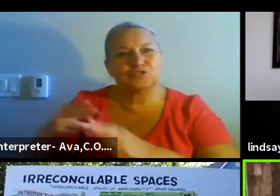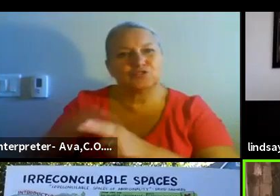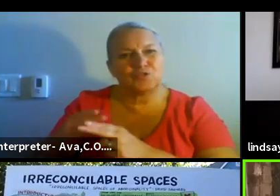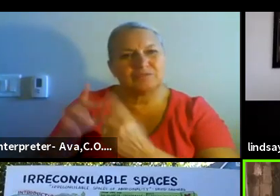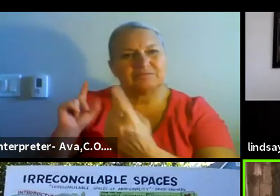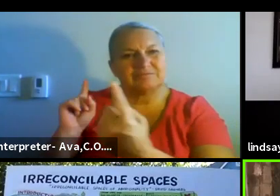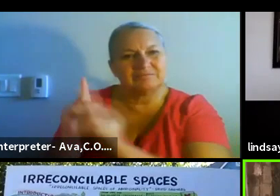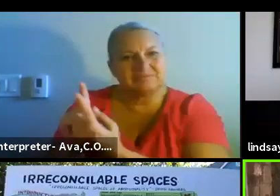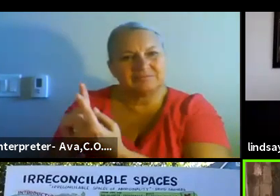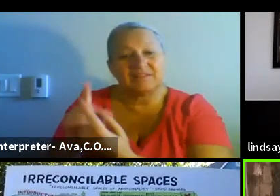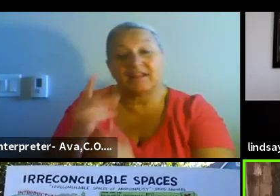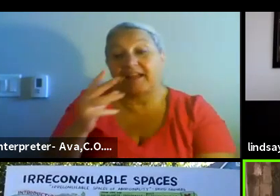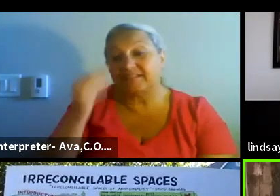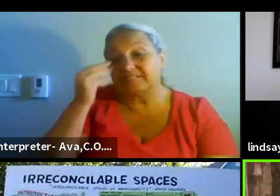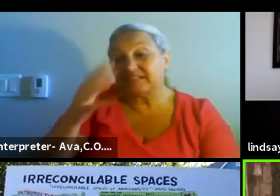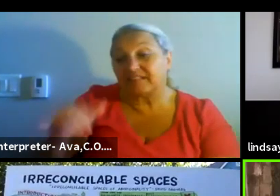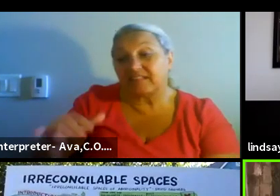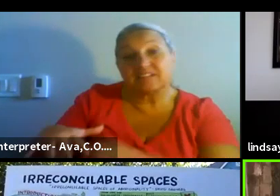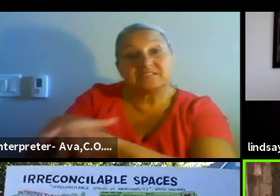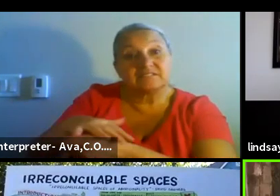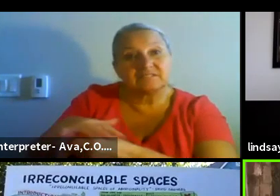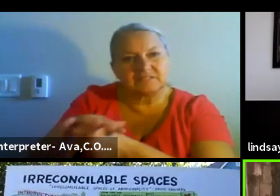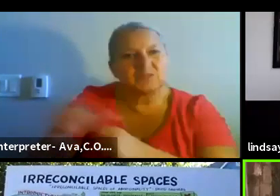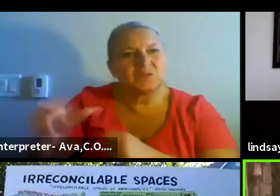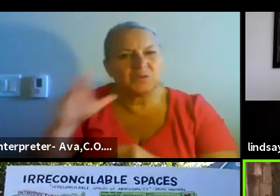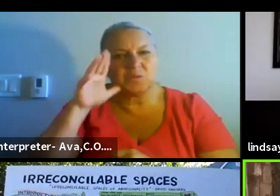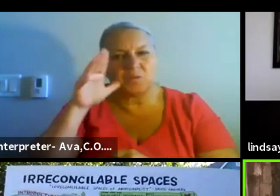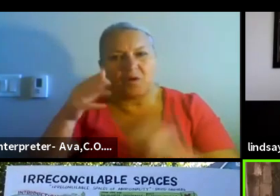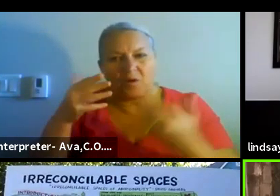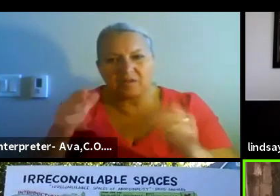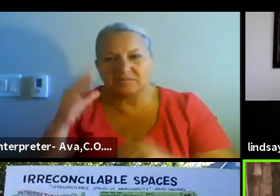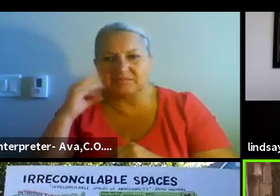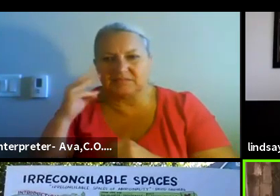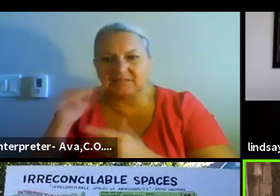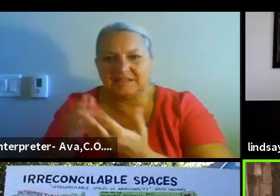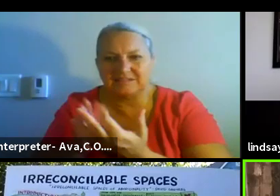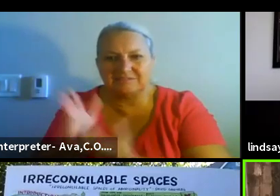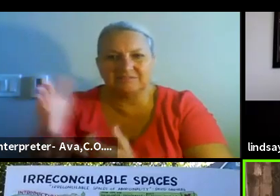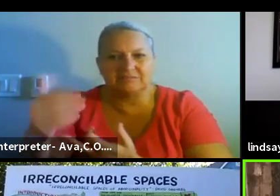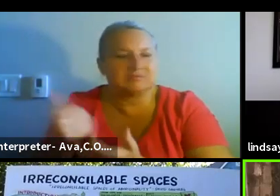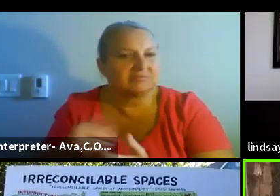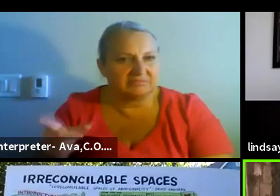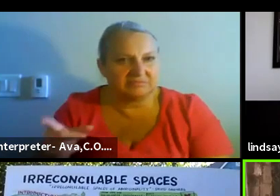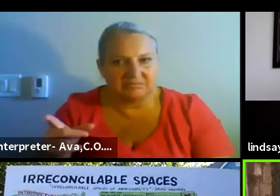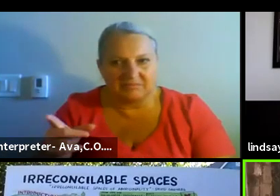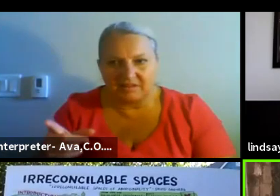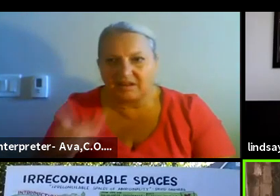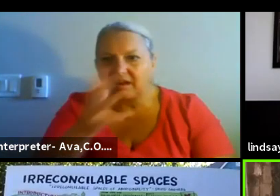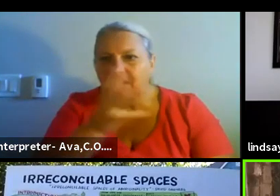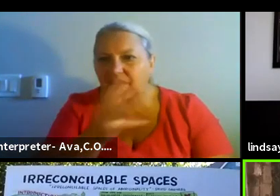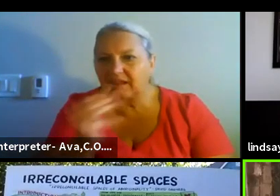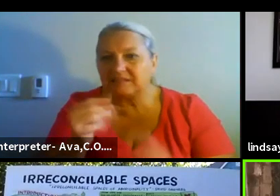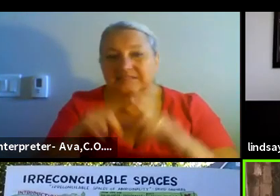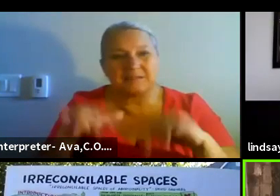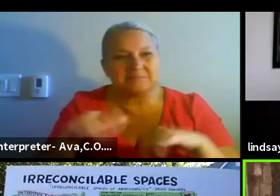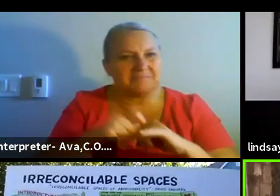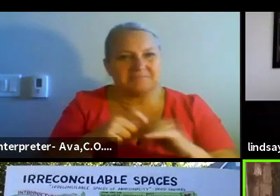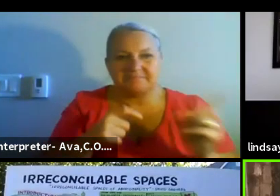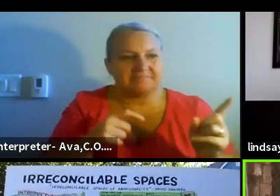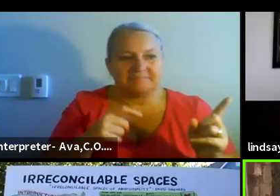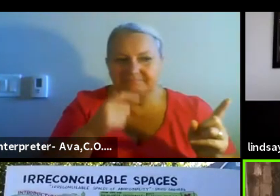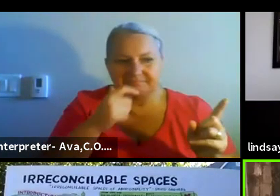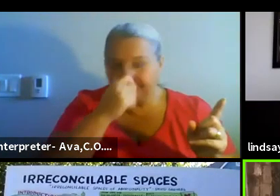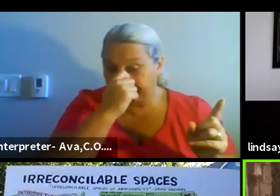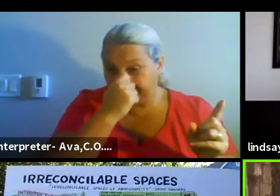the Indigenous artists would have gone through this unconsciously and without rancor, but something really deep